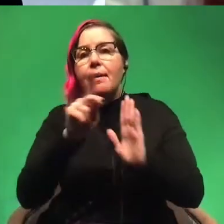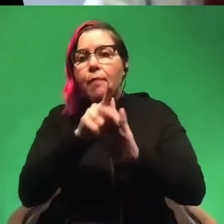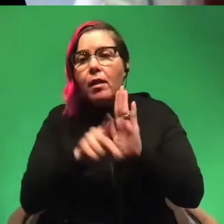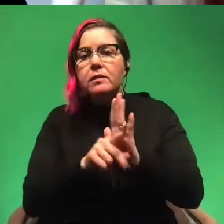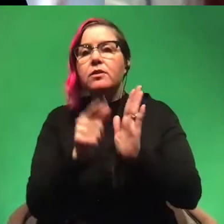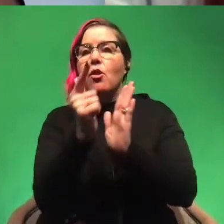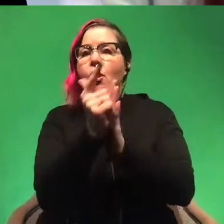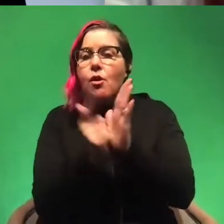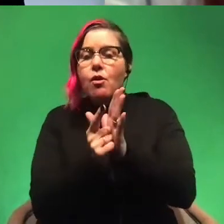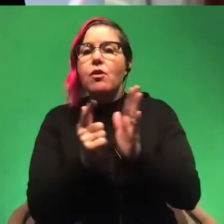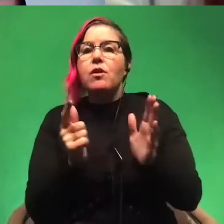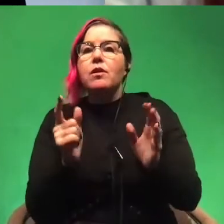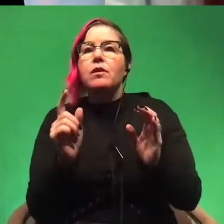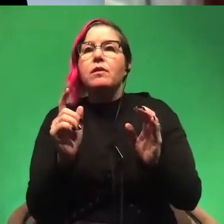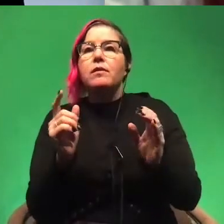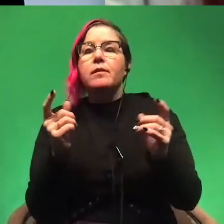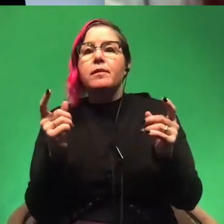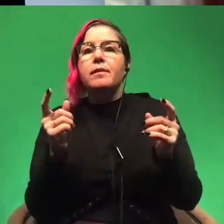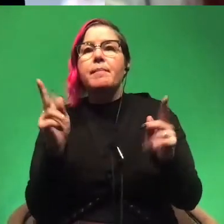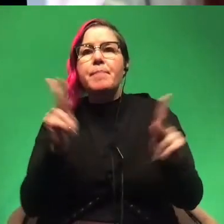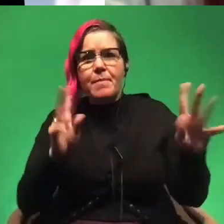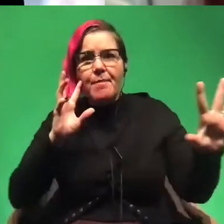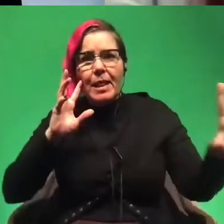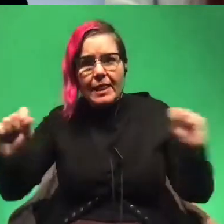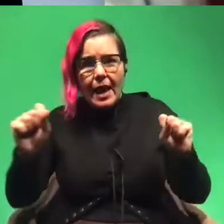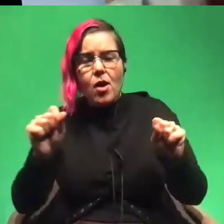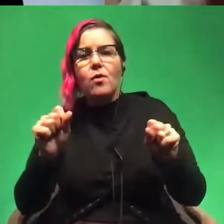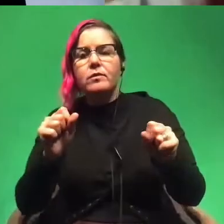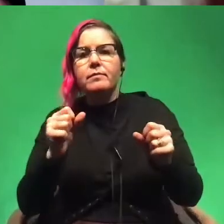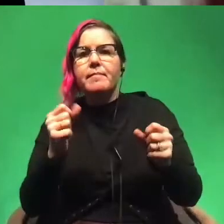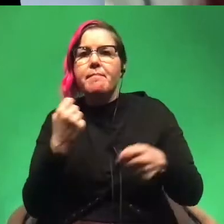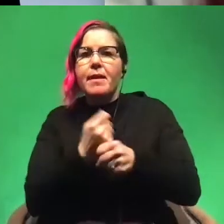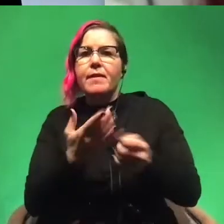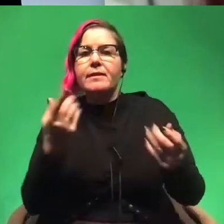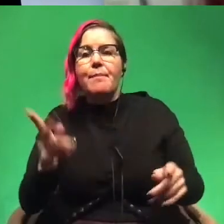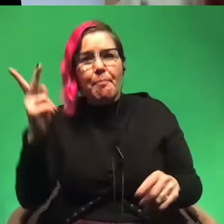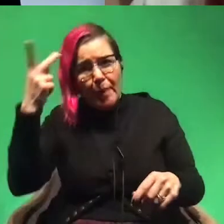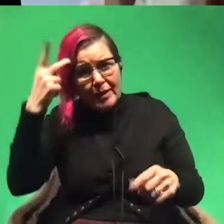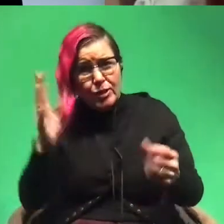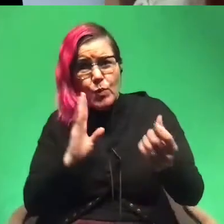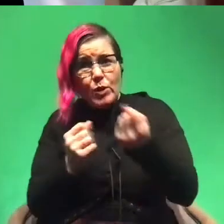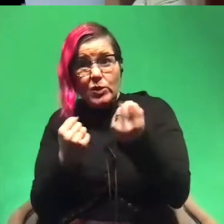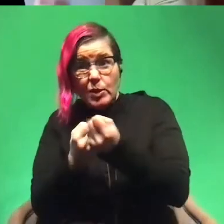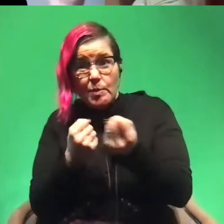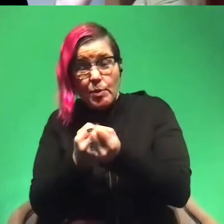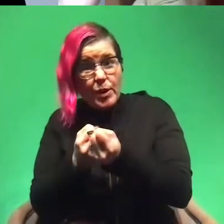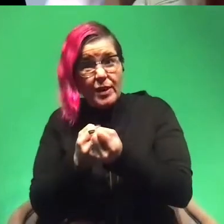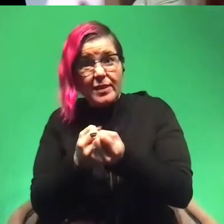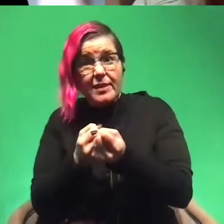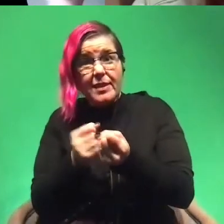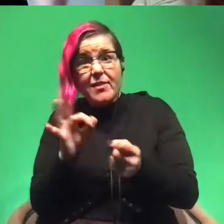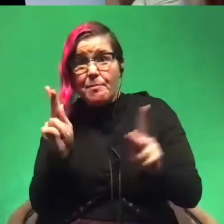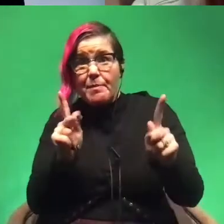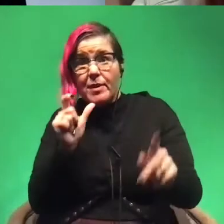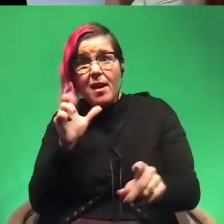law, nothing gets done unless people are loud about it. Like, you know, politicians are not likely to support something until we have